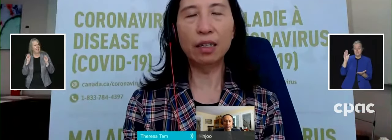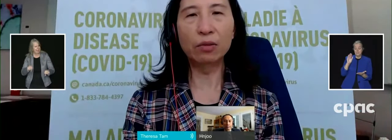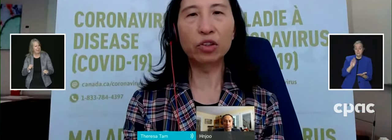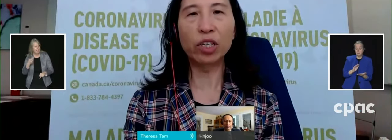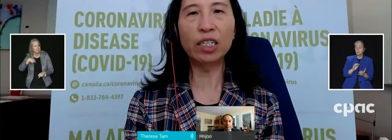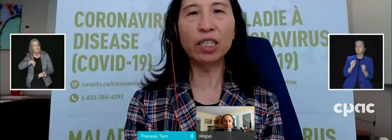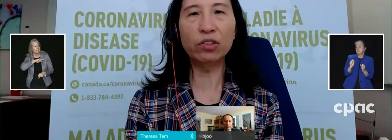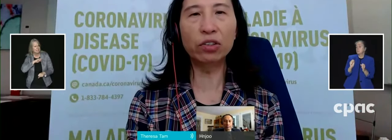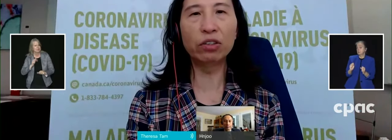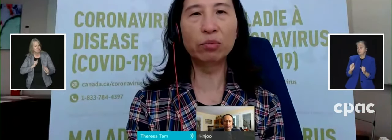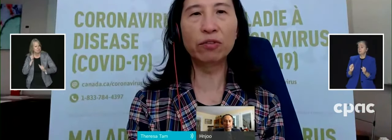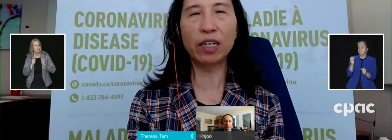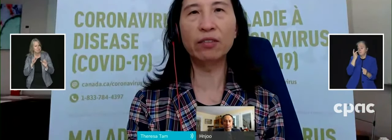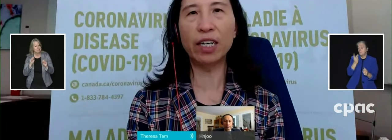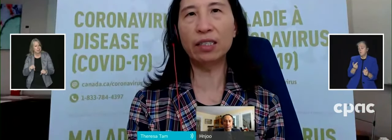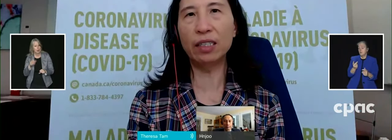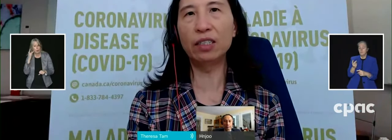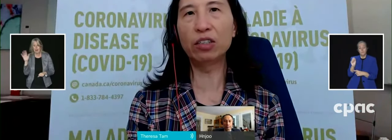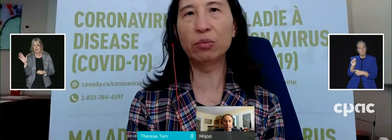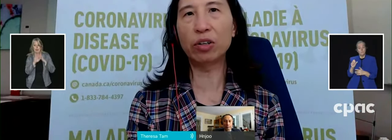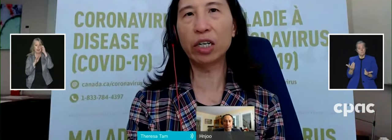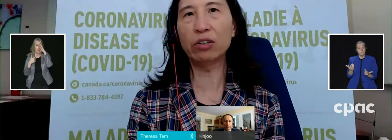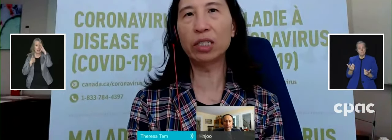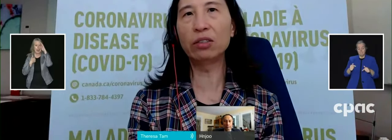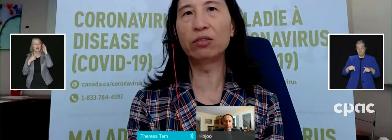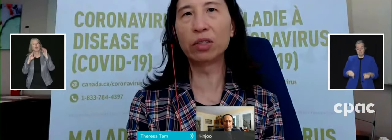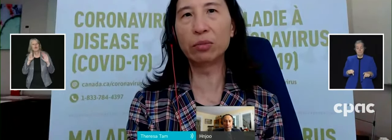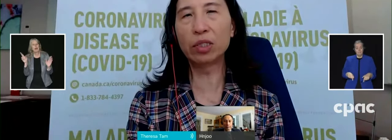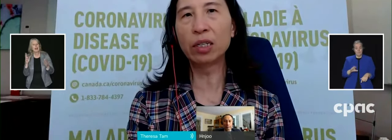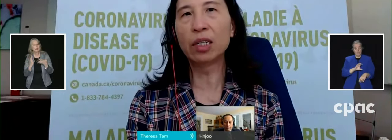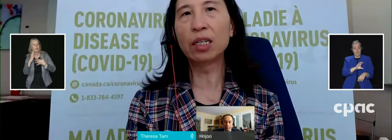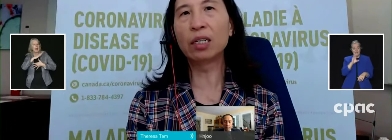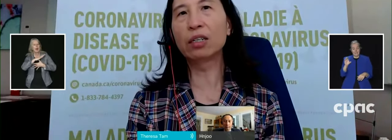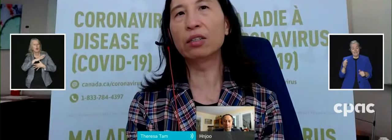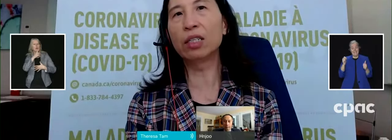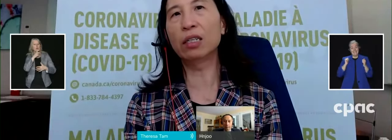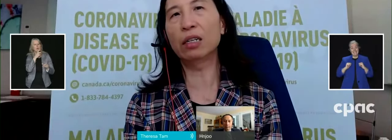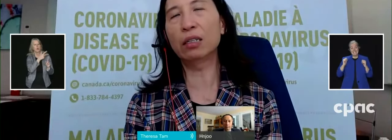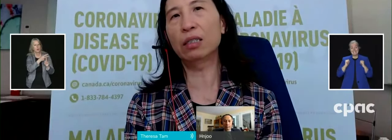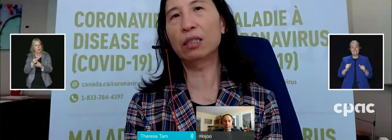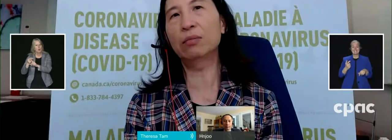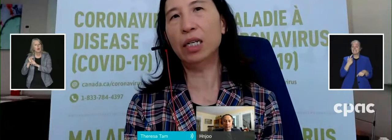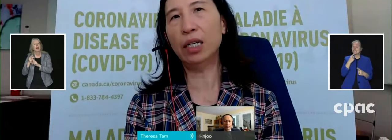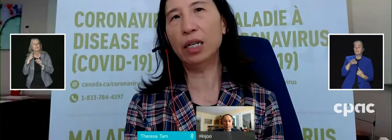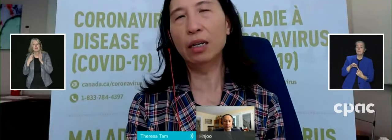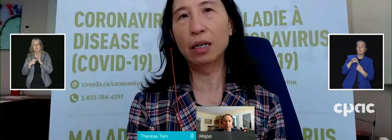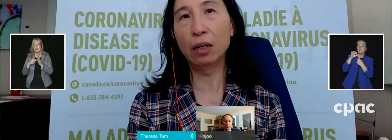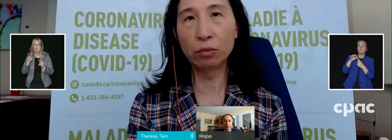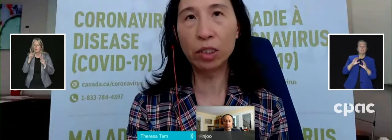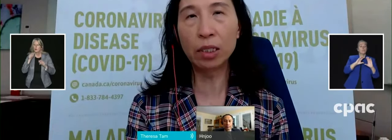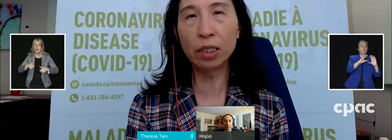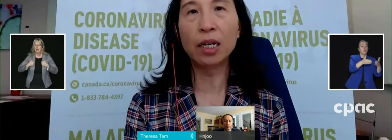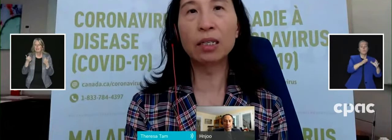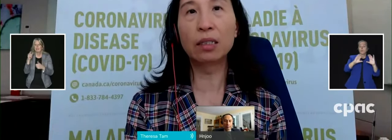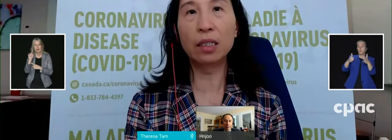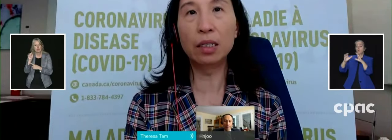Canada trying to provide vaccine to the priority groups, including long-term care